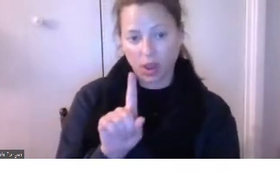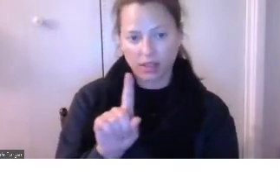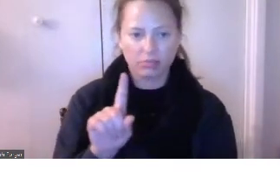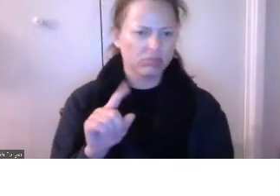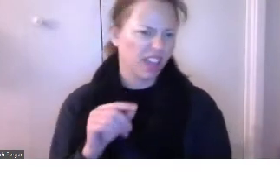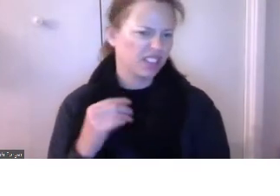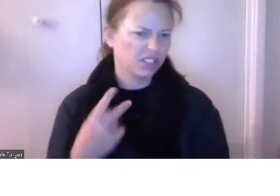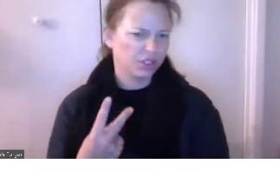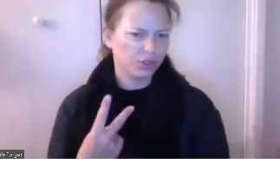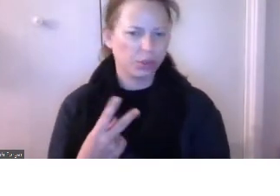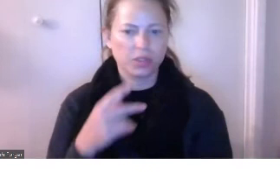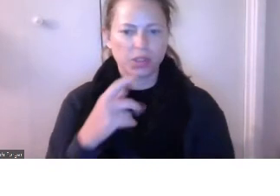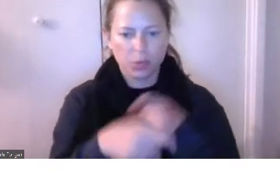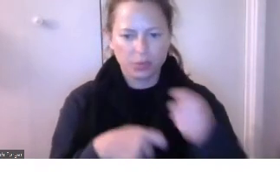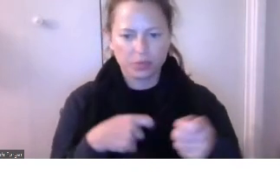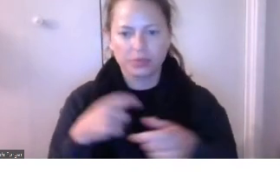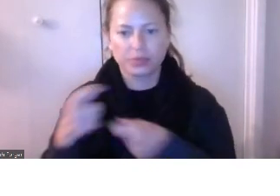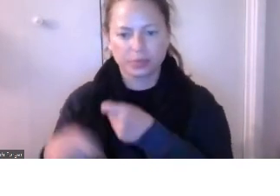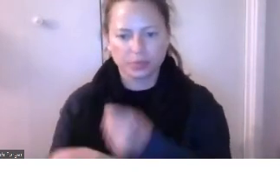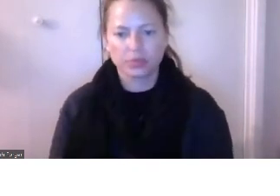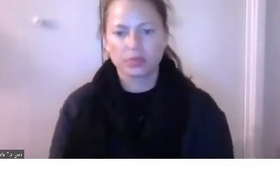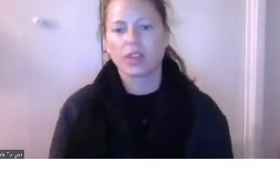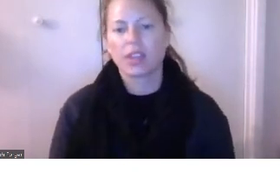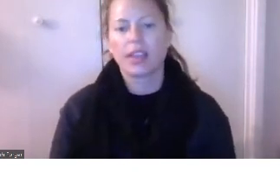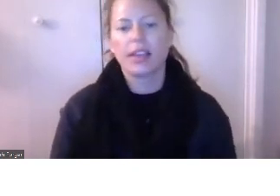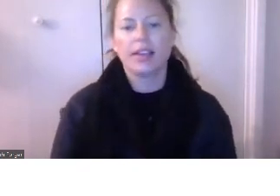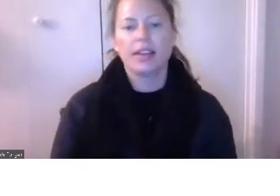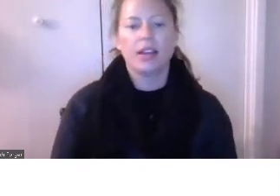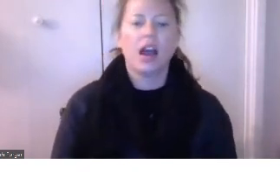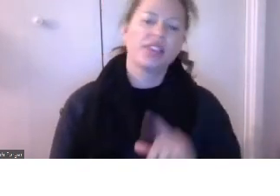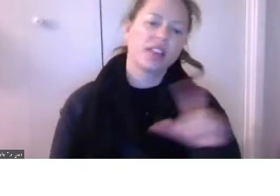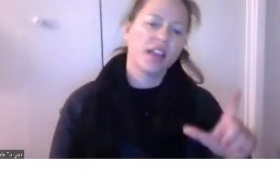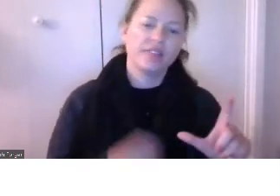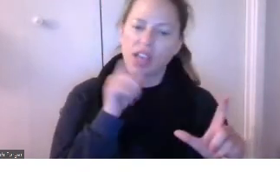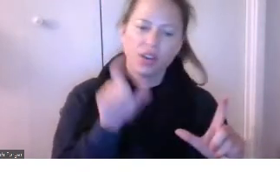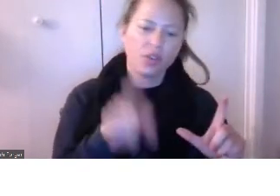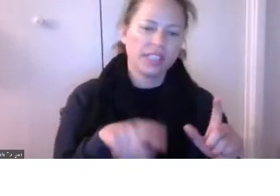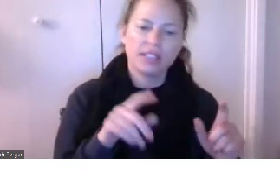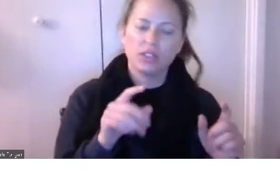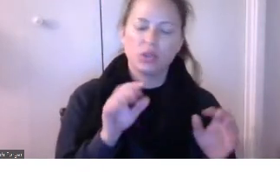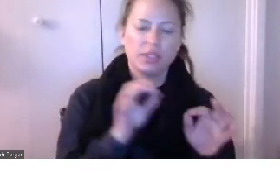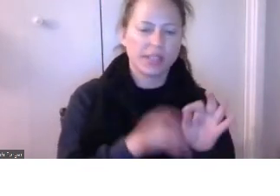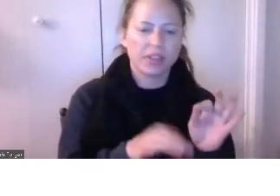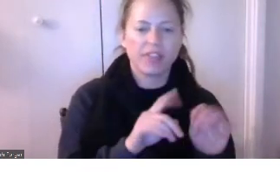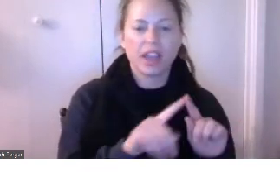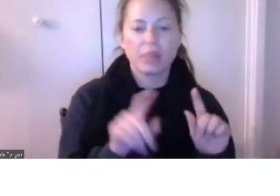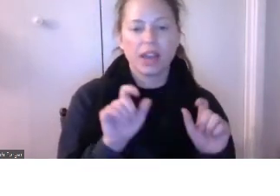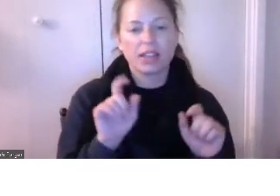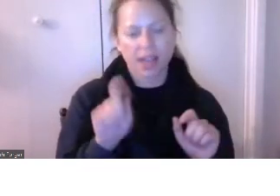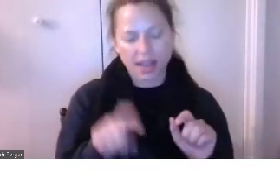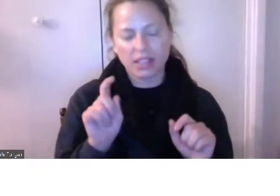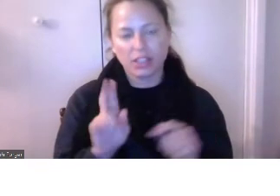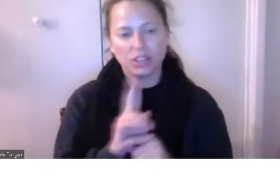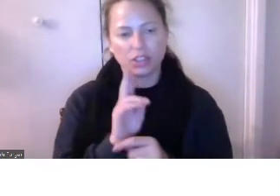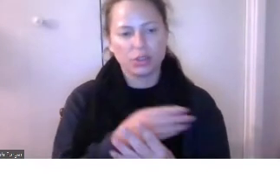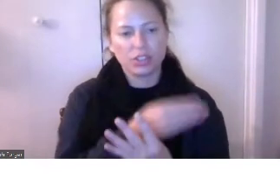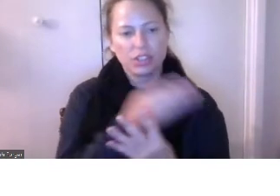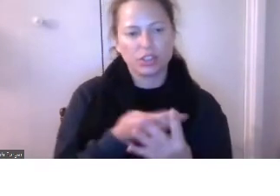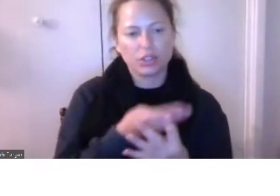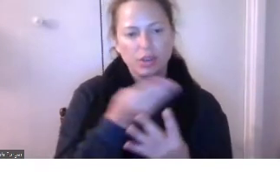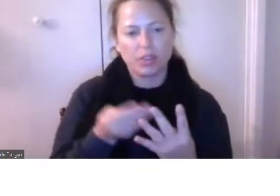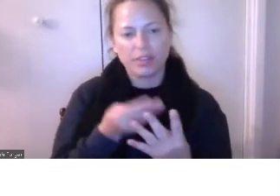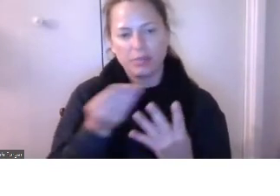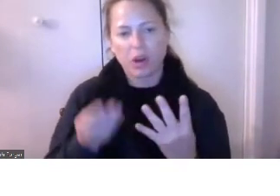Okay, now let's simplify. I don't need to simplify on the left, but I need to use the distributive property on the right. So that'll be